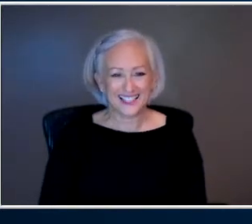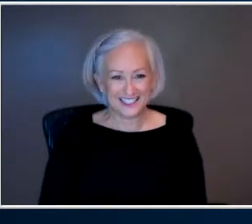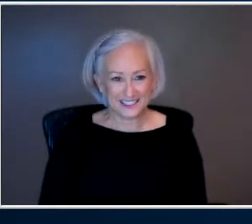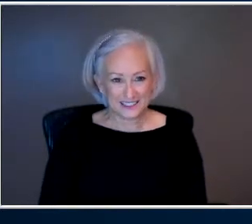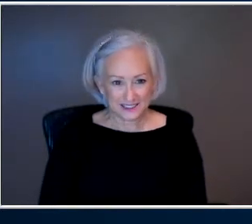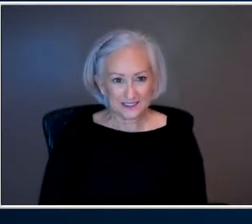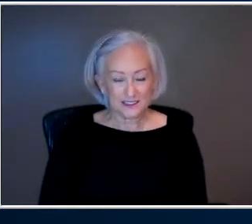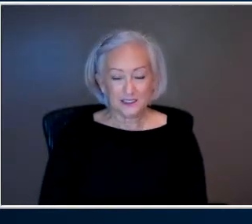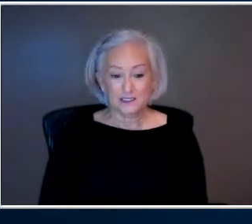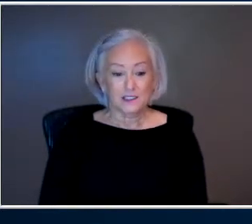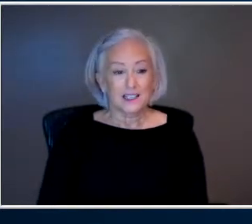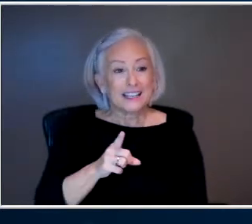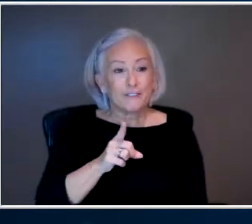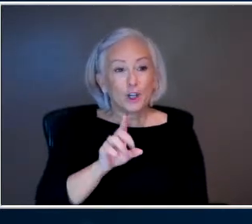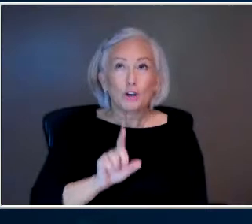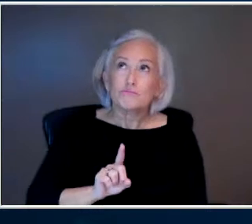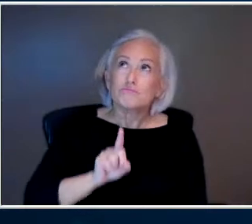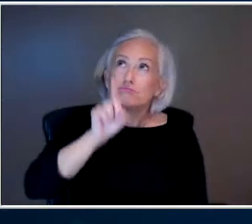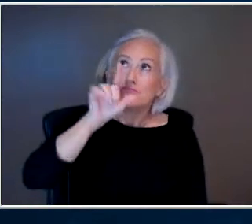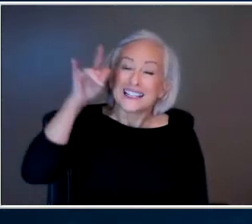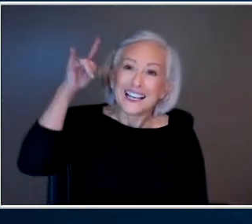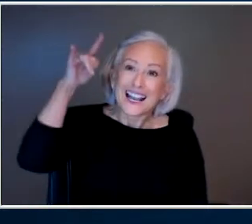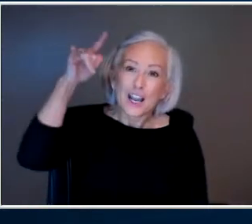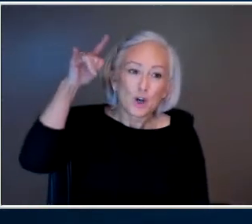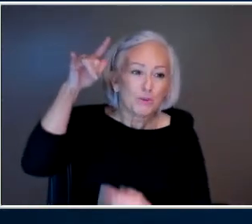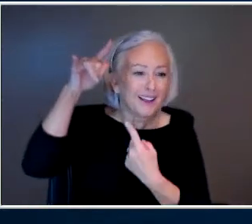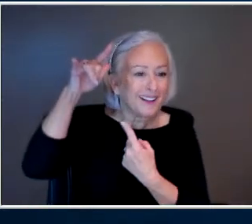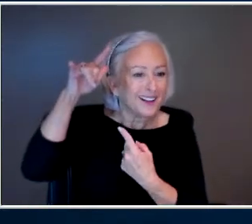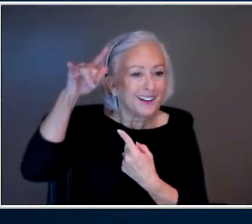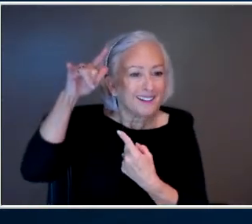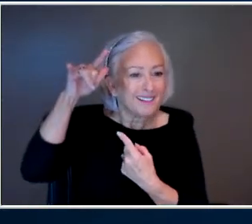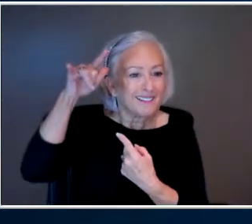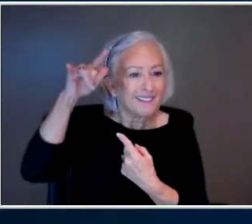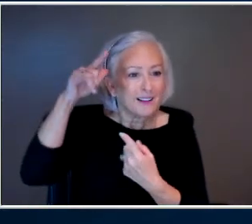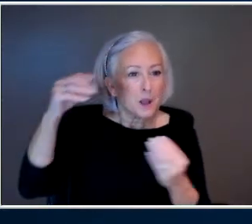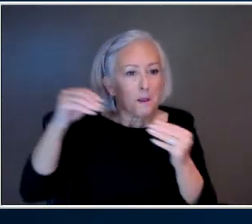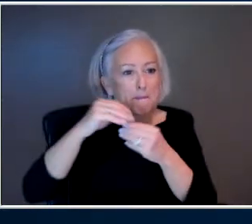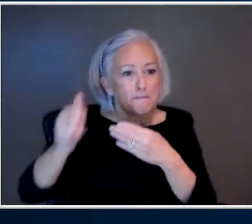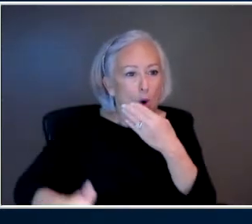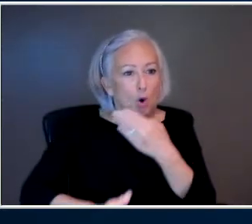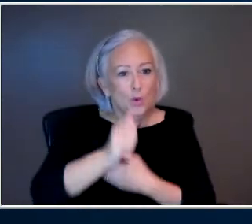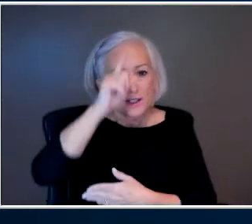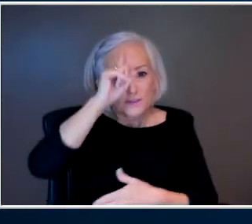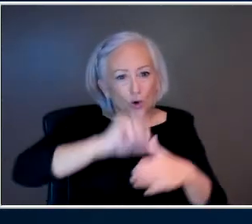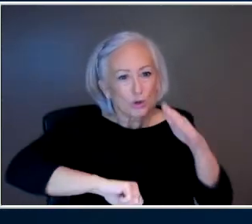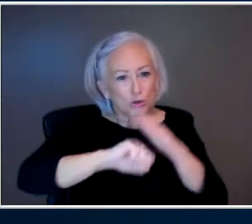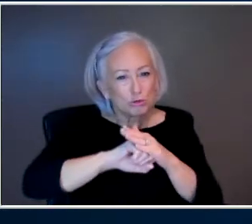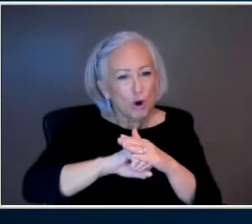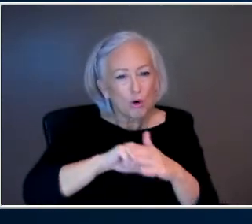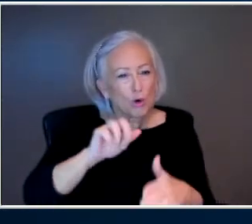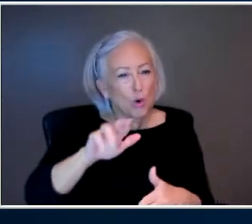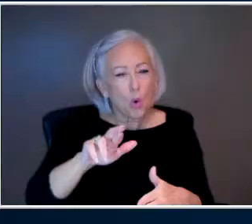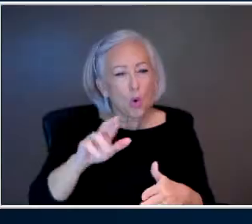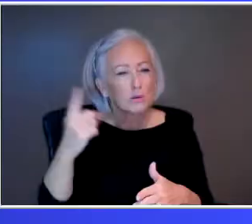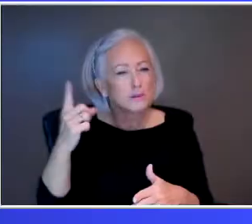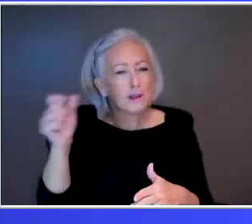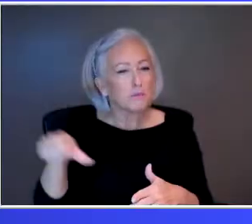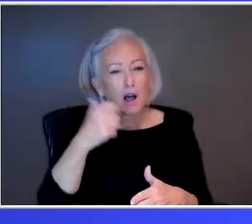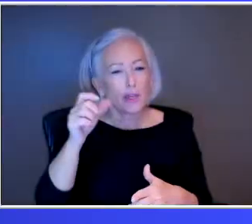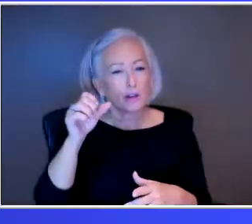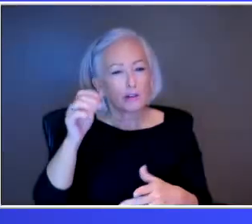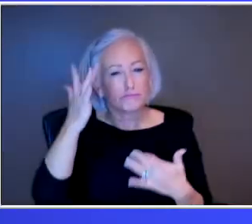I know it's pressurized, but is being up in an airplane, would that put you at a higher risk of having a stroke or some sort of event? I